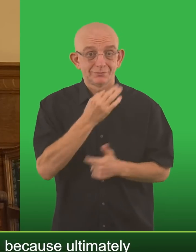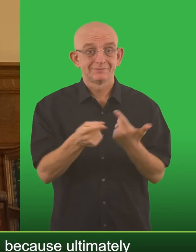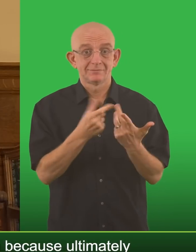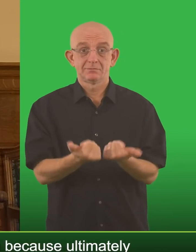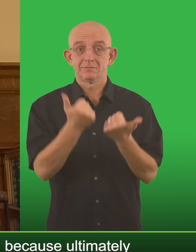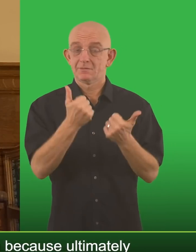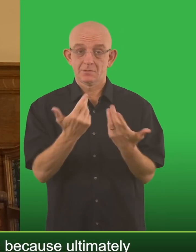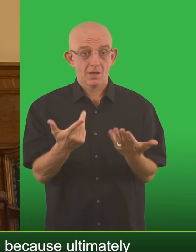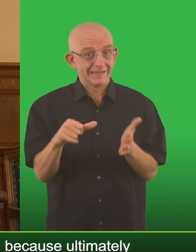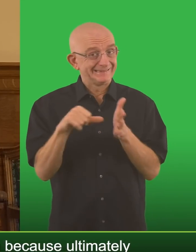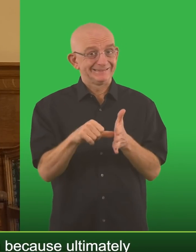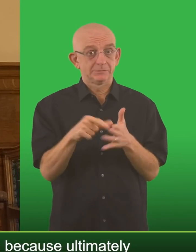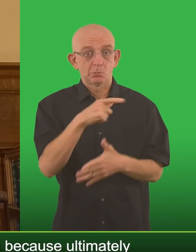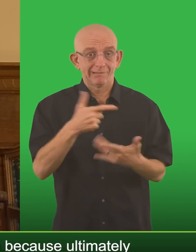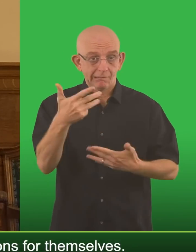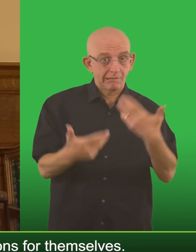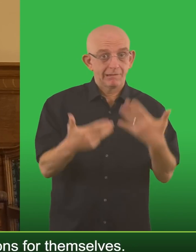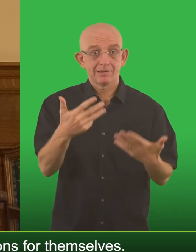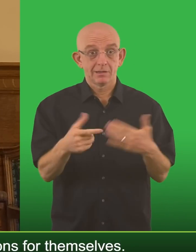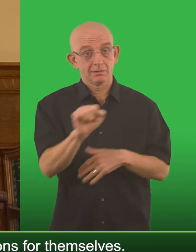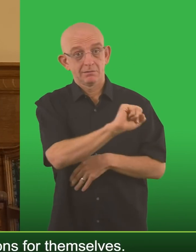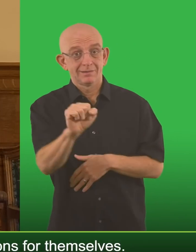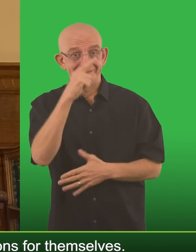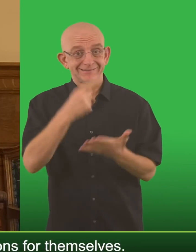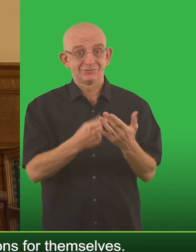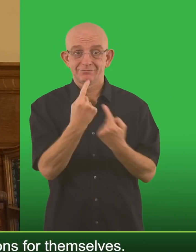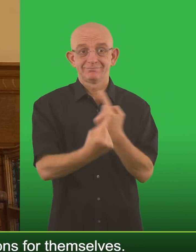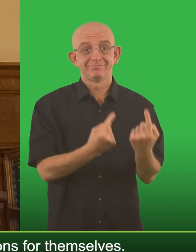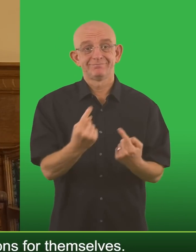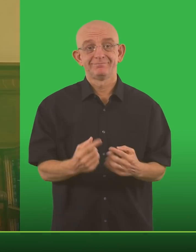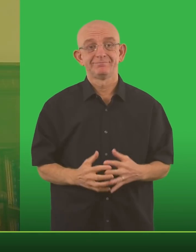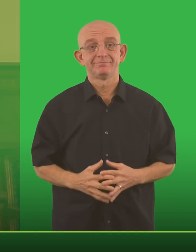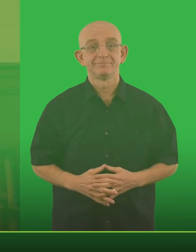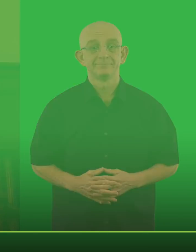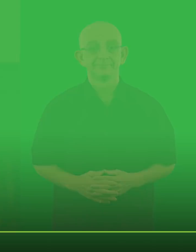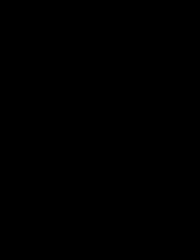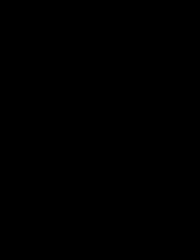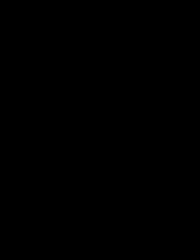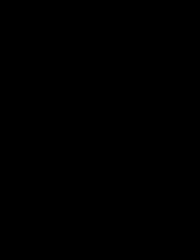ultimately the risks and benefits on all sides are quite difficult to quantify and people need to make some decisions for themselves.